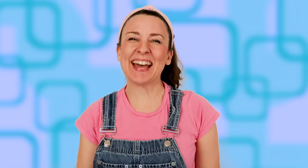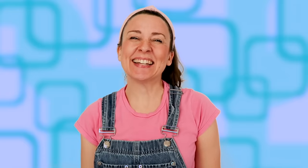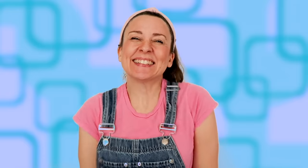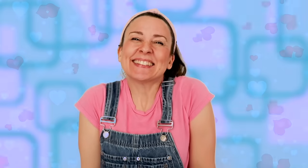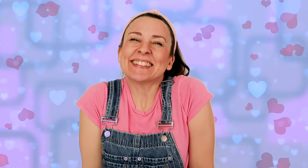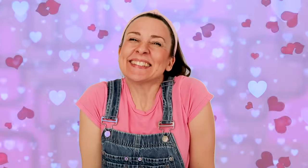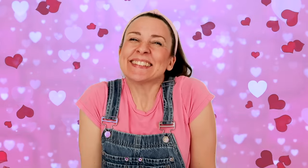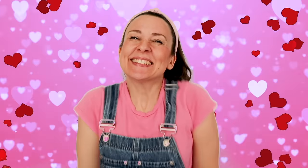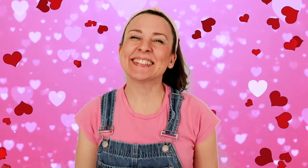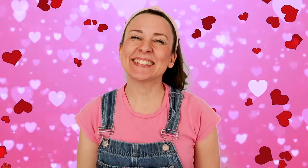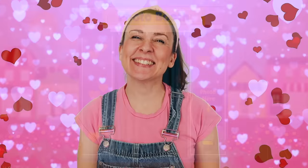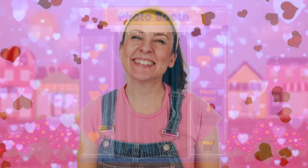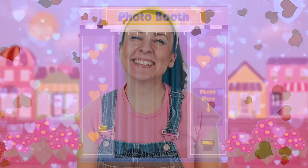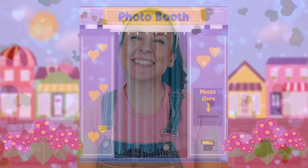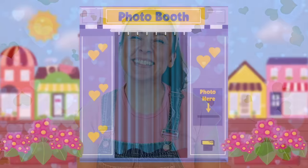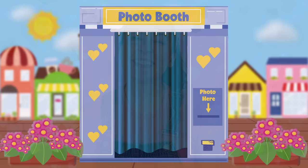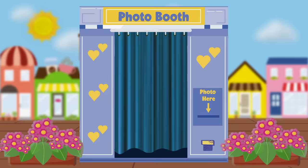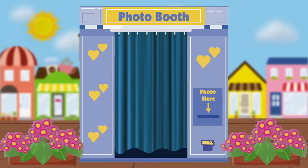Dada.